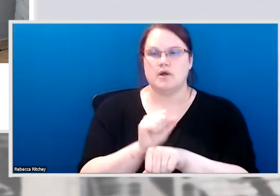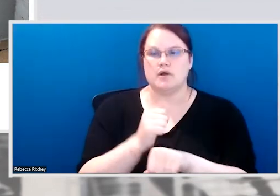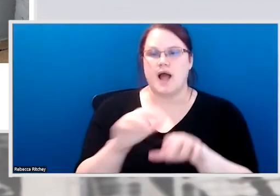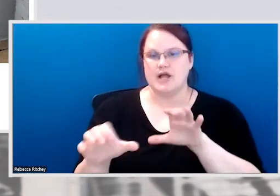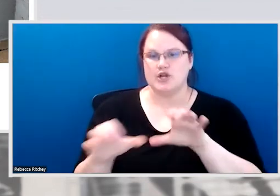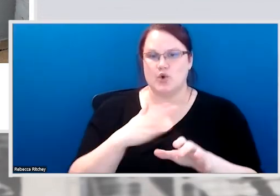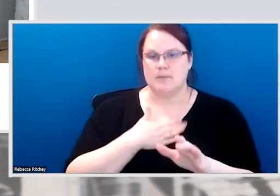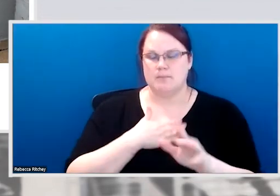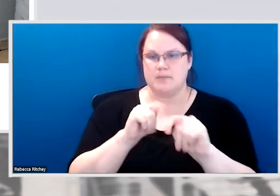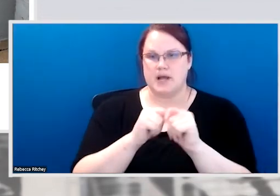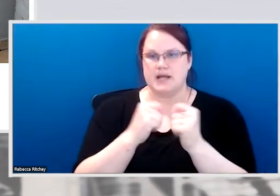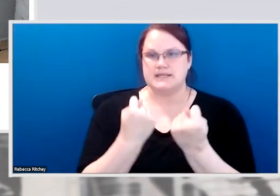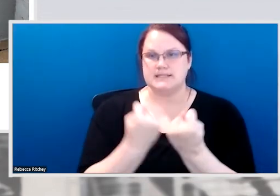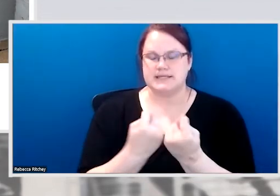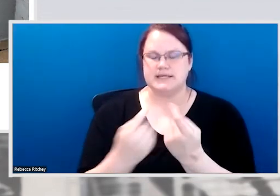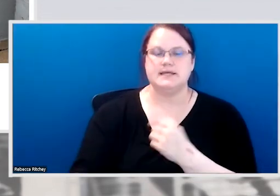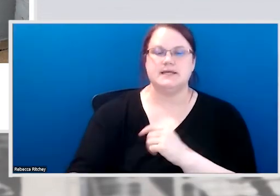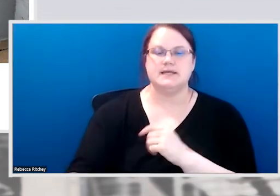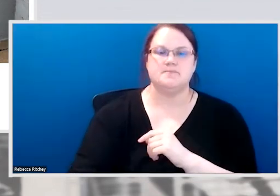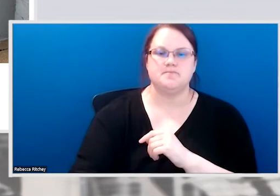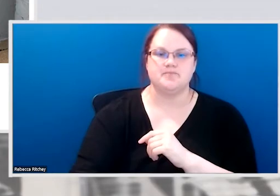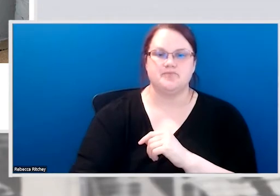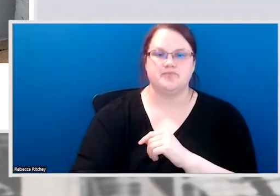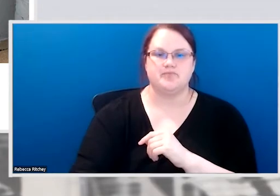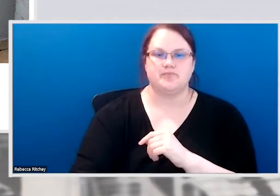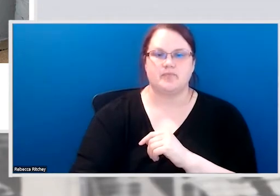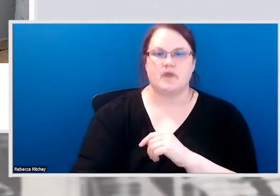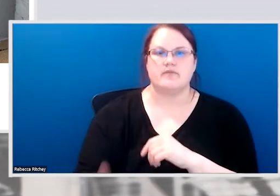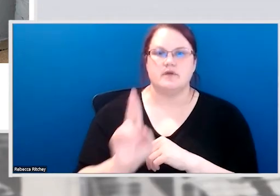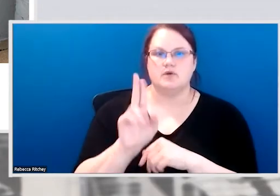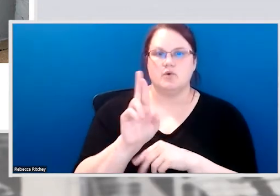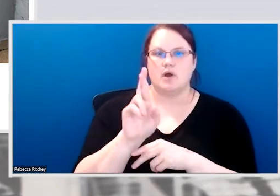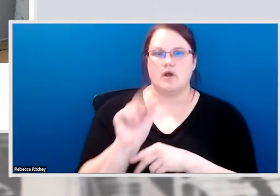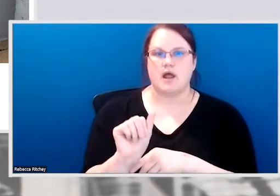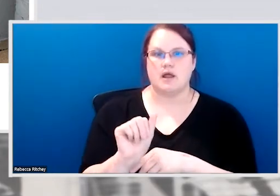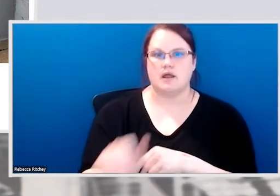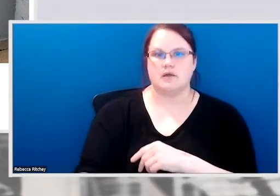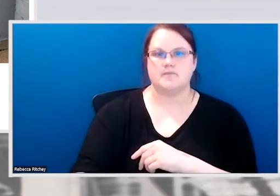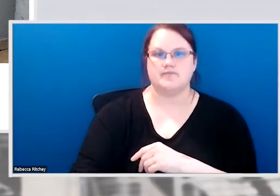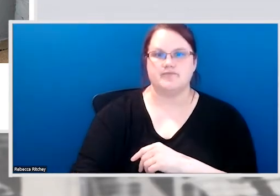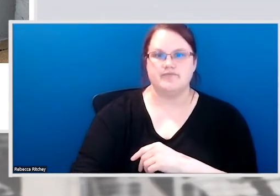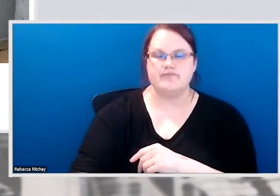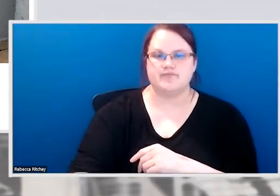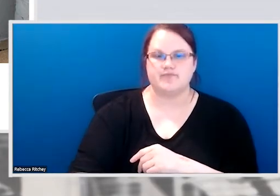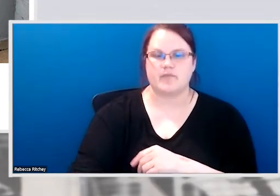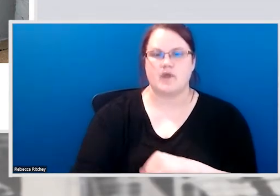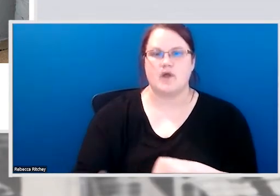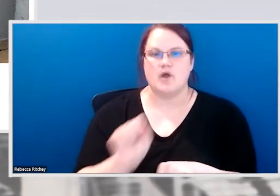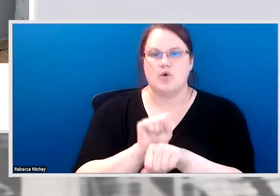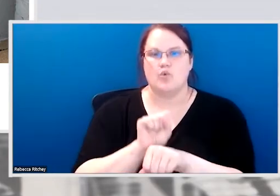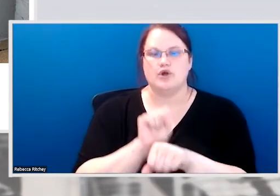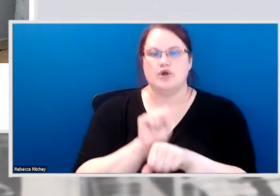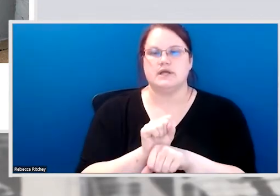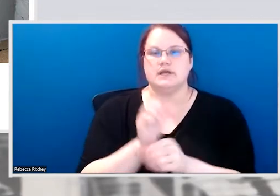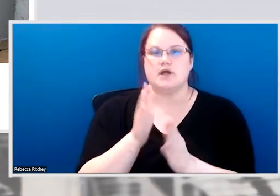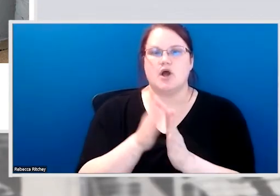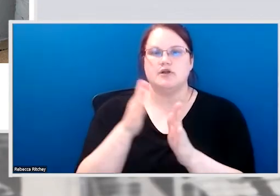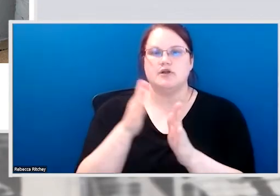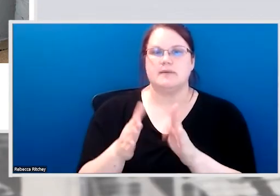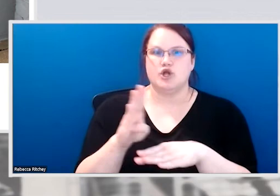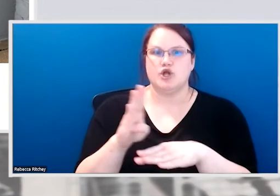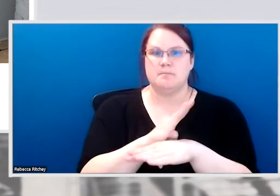does at the URA is working in our neighborhood business